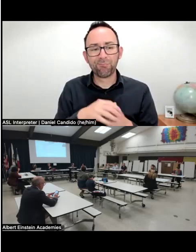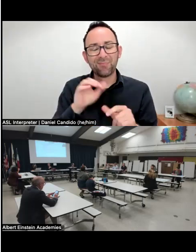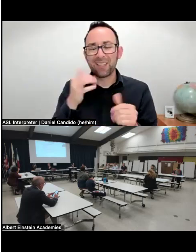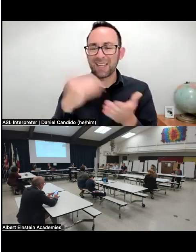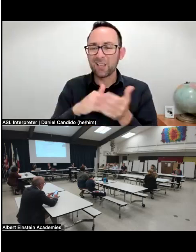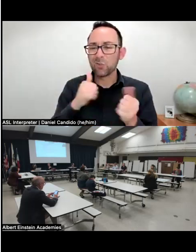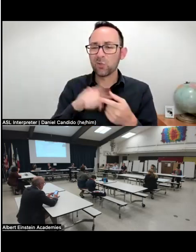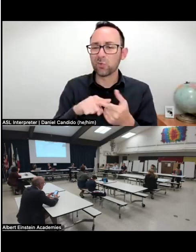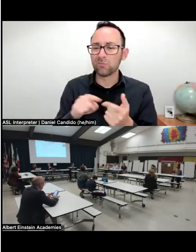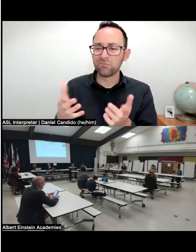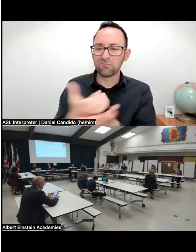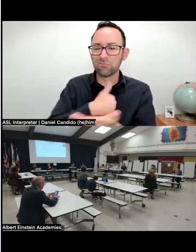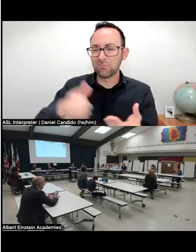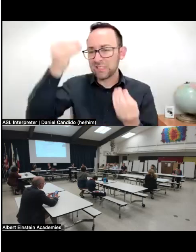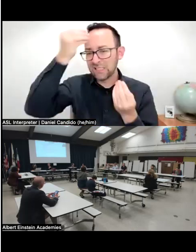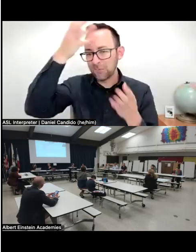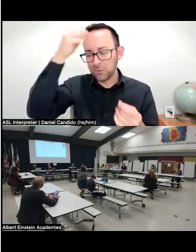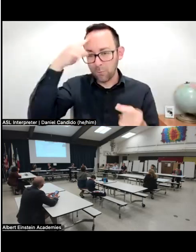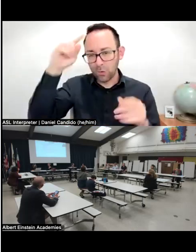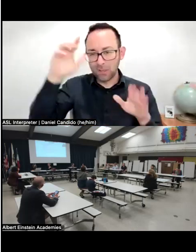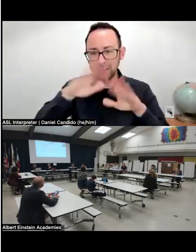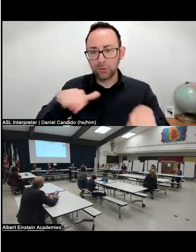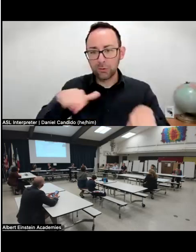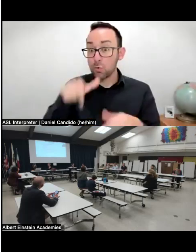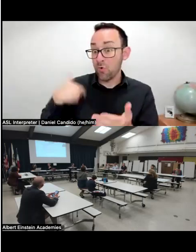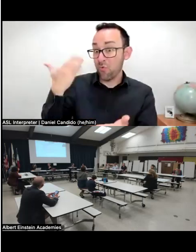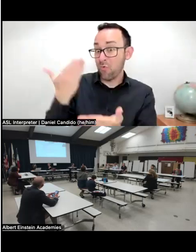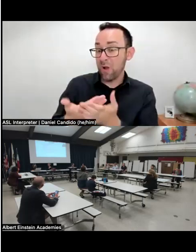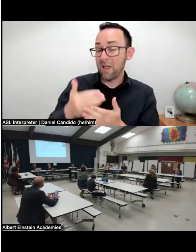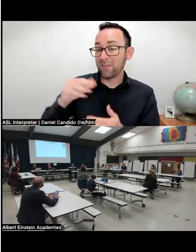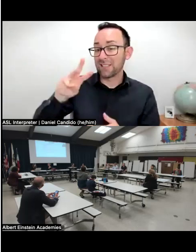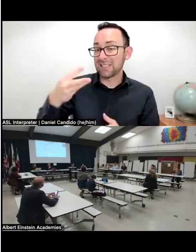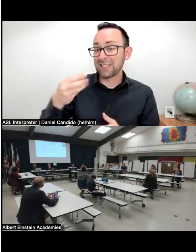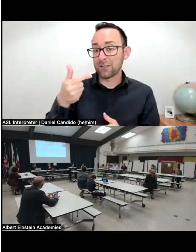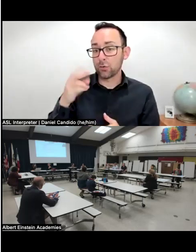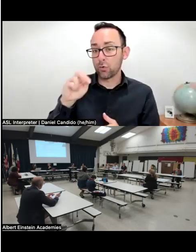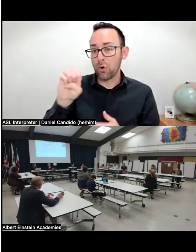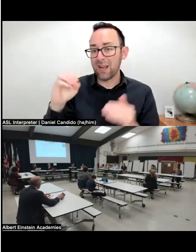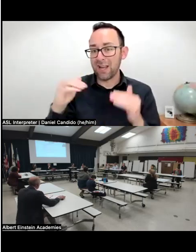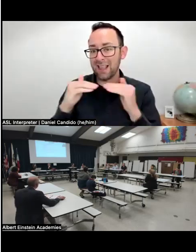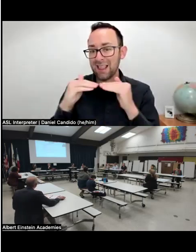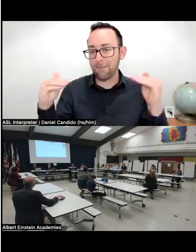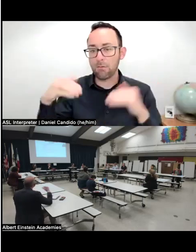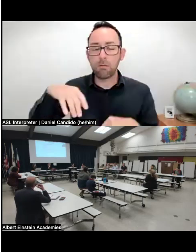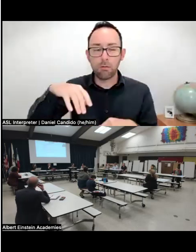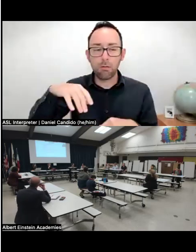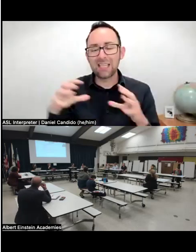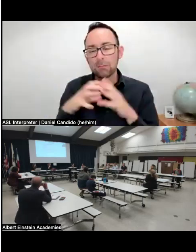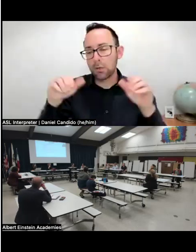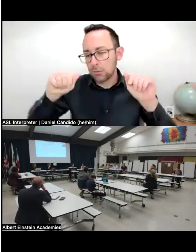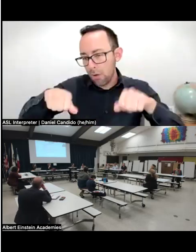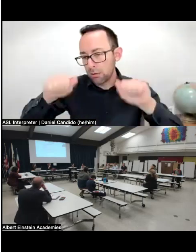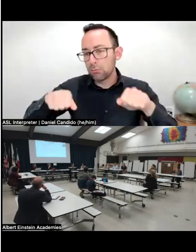information for our students coming in at the 6th grade level, which there's a huge need to know as much as we can so we can start the